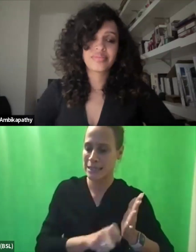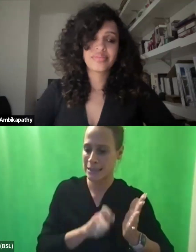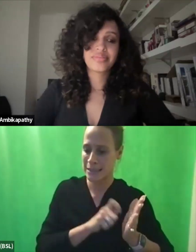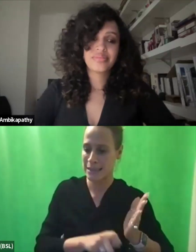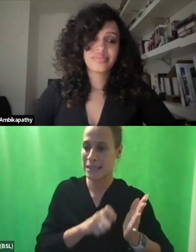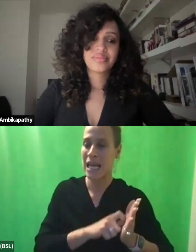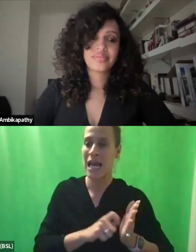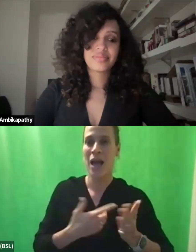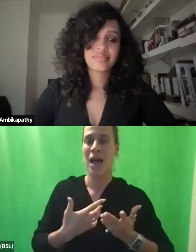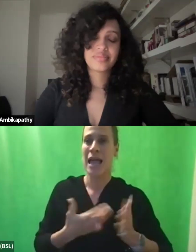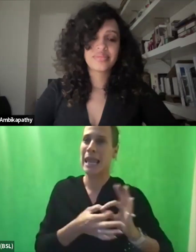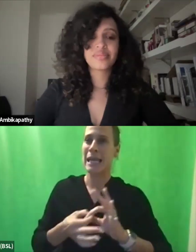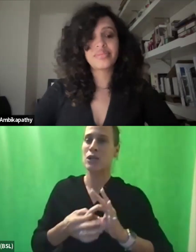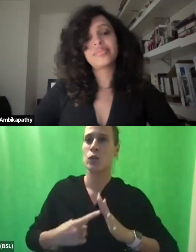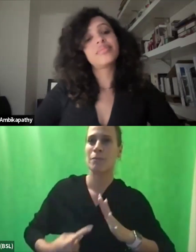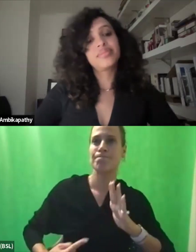a principle that I imagined